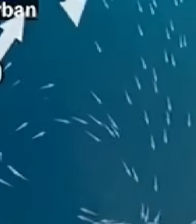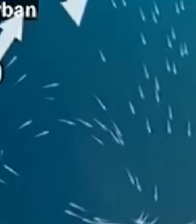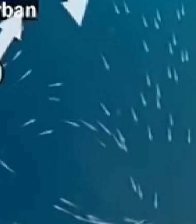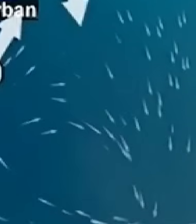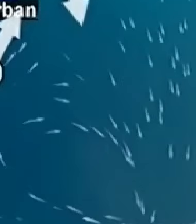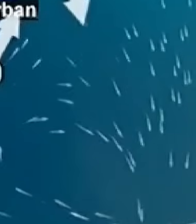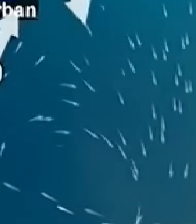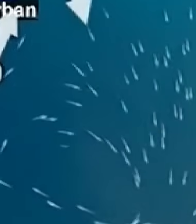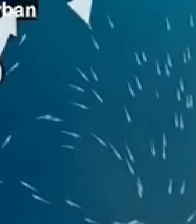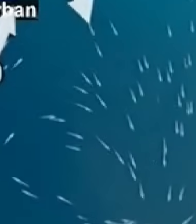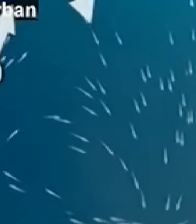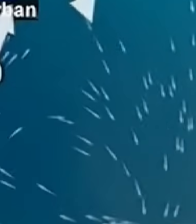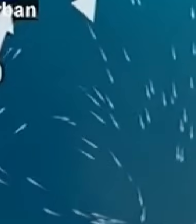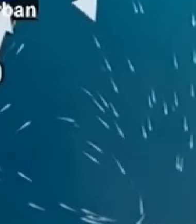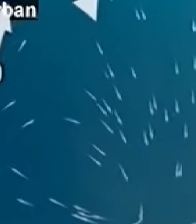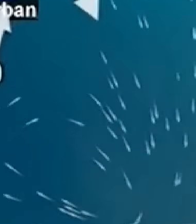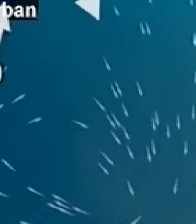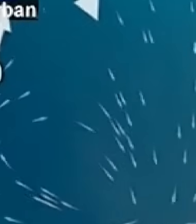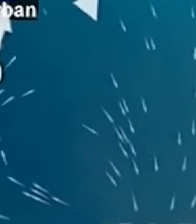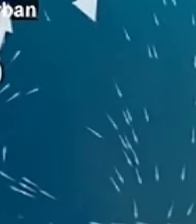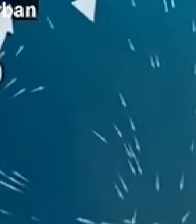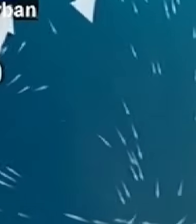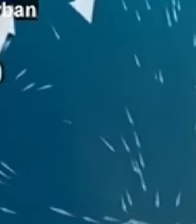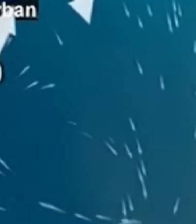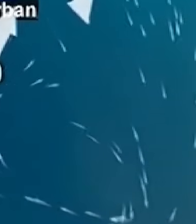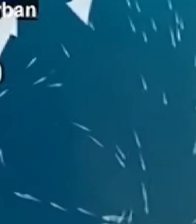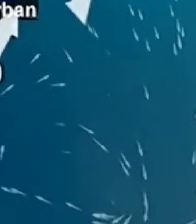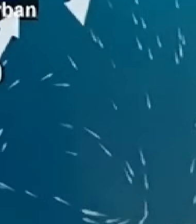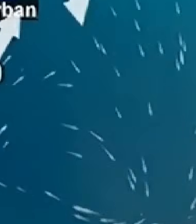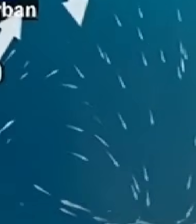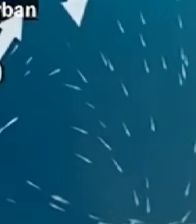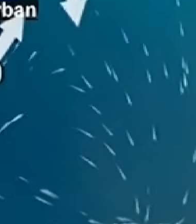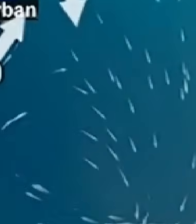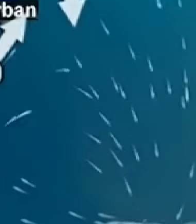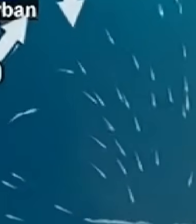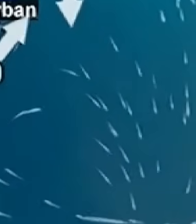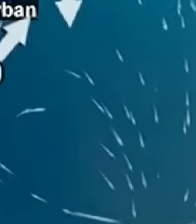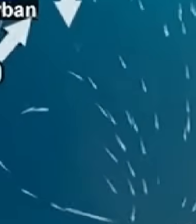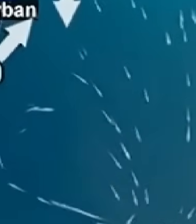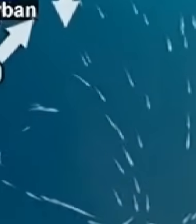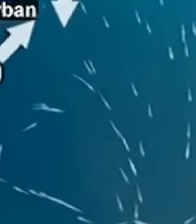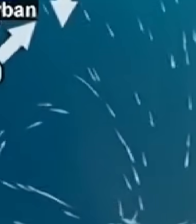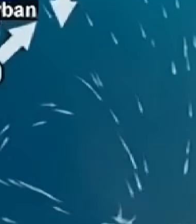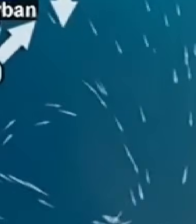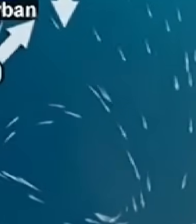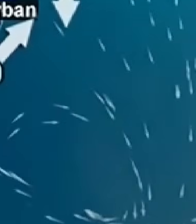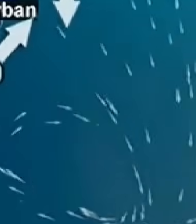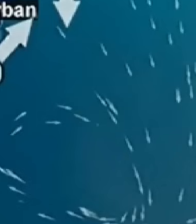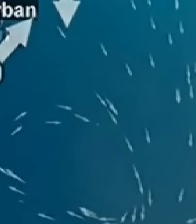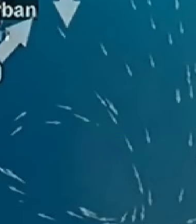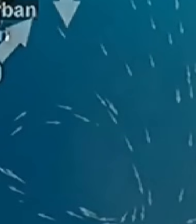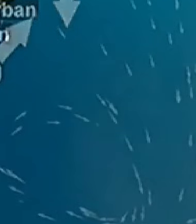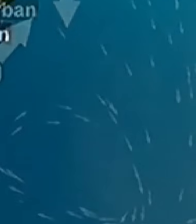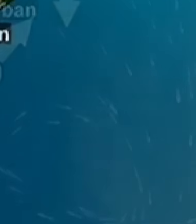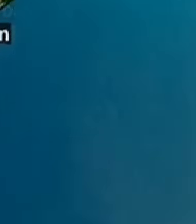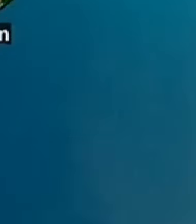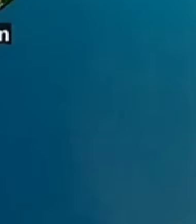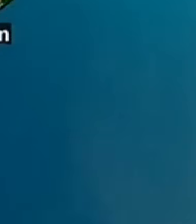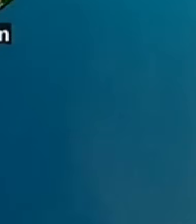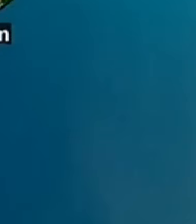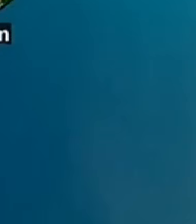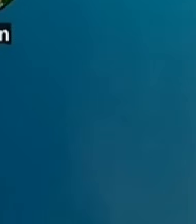tse tlhokomisa hore ha o shebile hona ka hona le boya le hole ho thoza re tla fela ka hare ho thekong di tule tse kgethileng hona ka ka botshabela ho tla